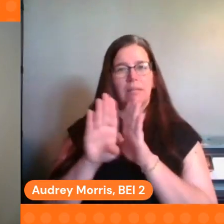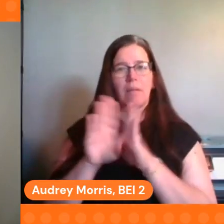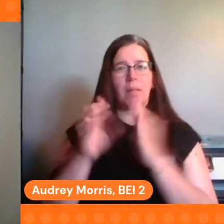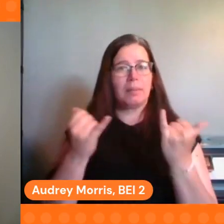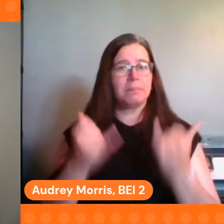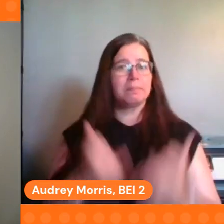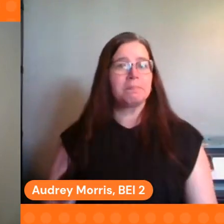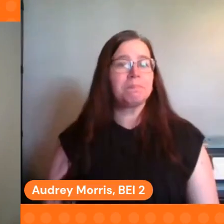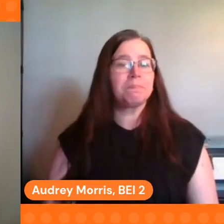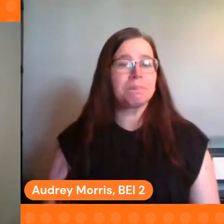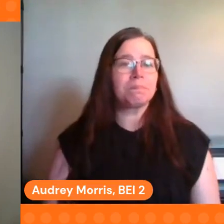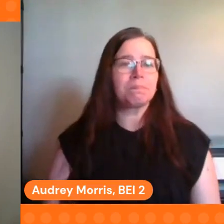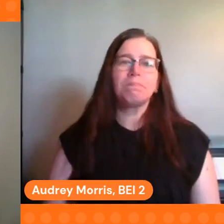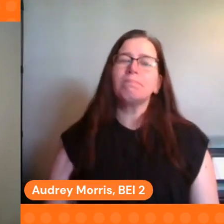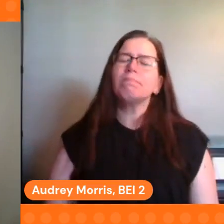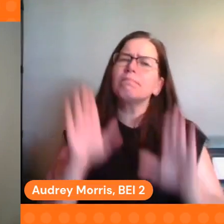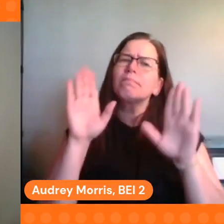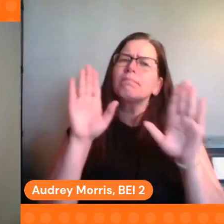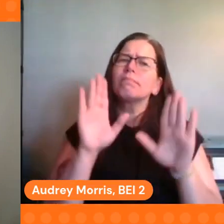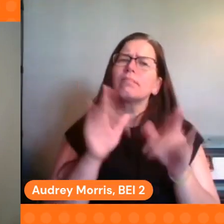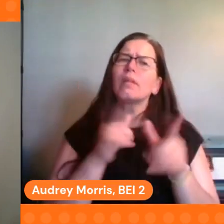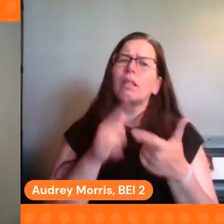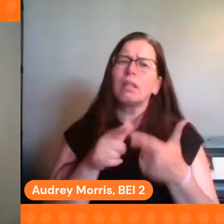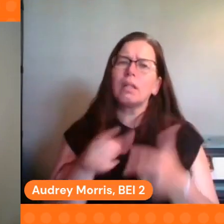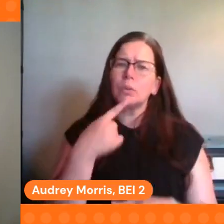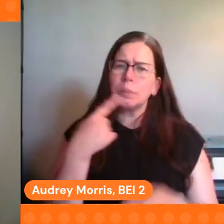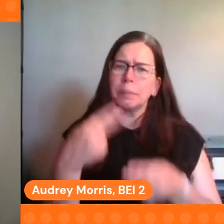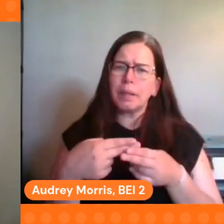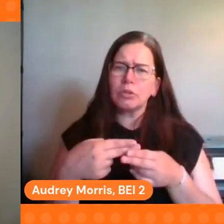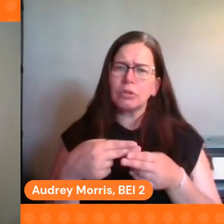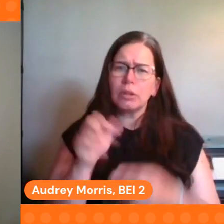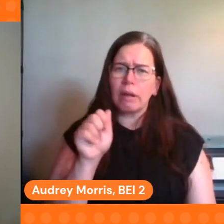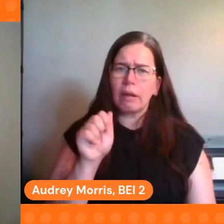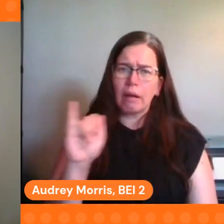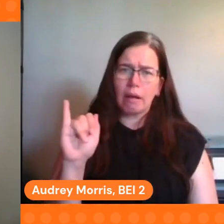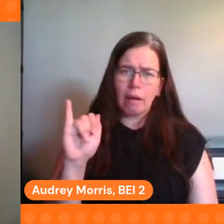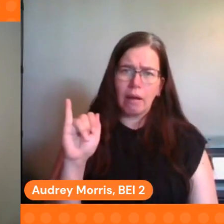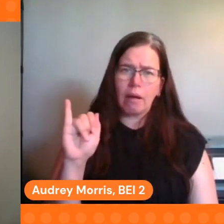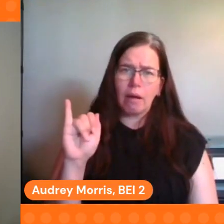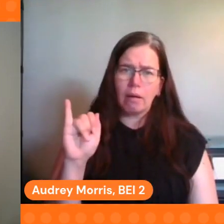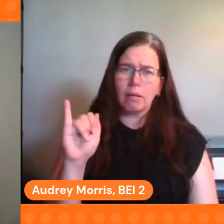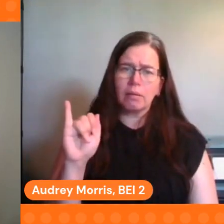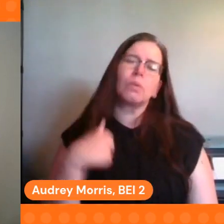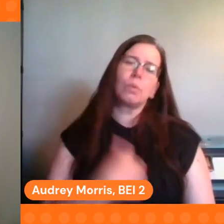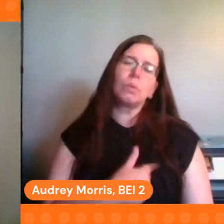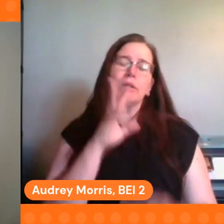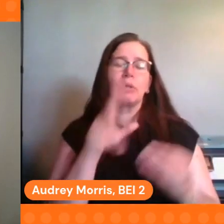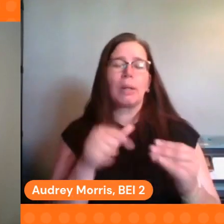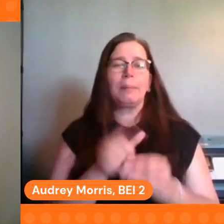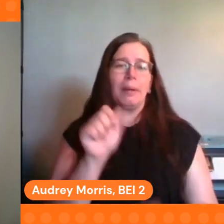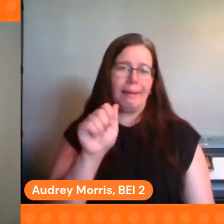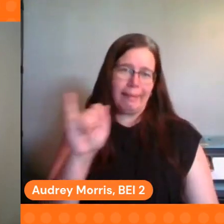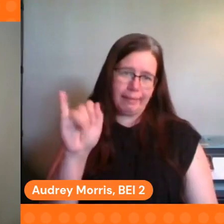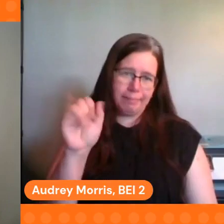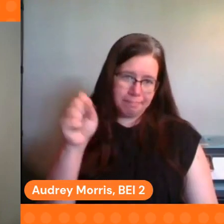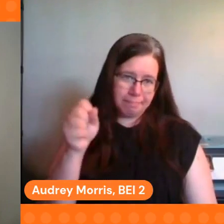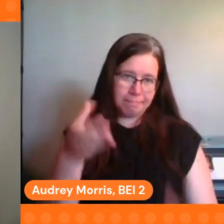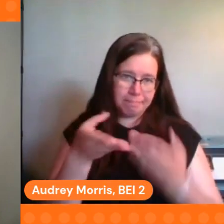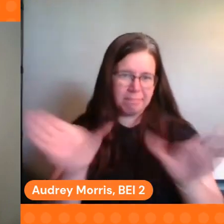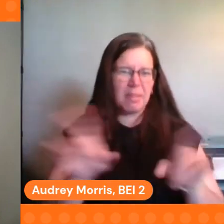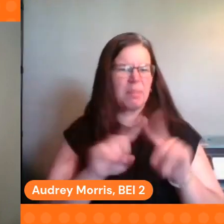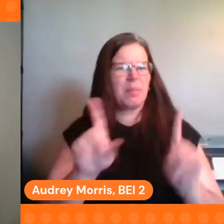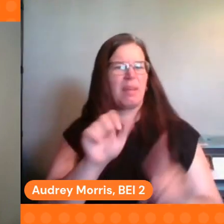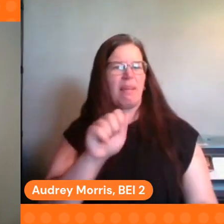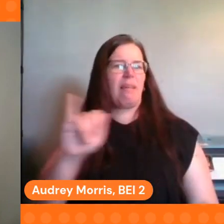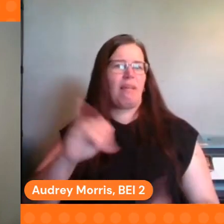Fantastic. And actually, you mentioned AI, and of course, we're all talking about AI, but AI can actually mean a lot of different